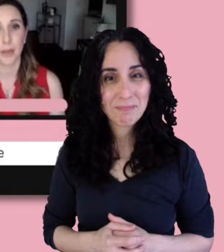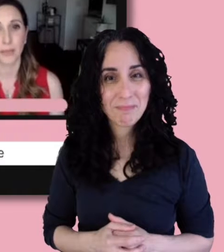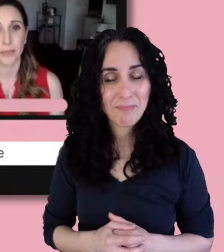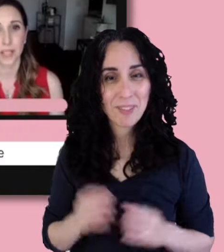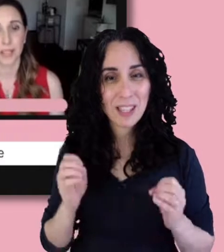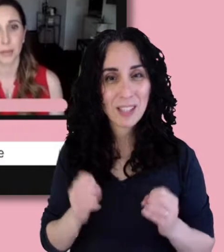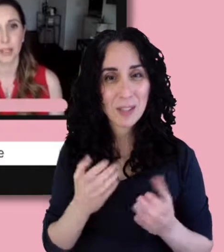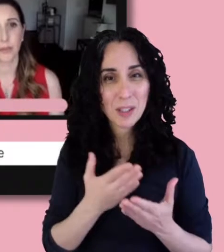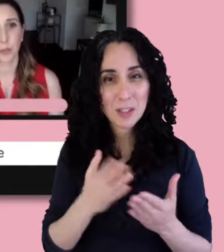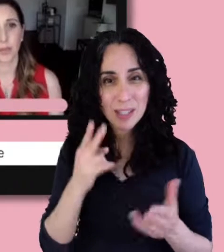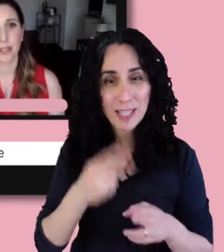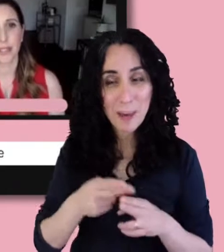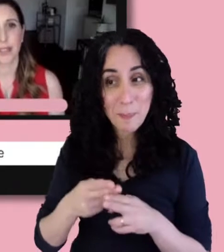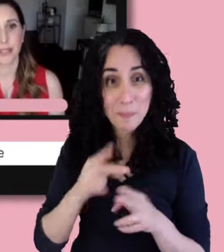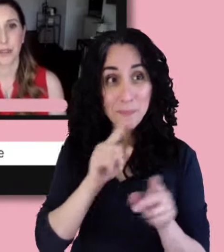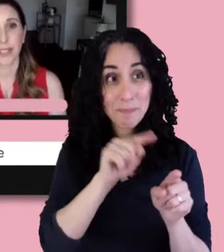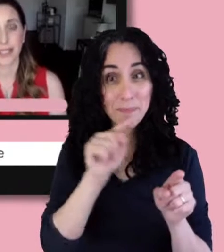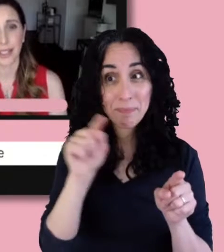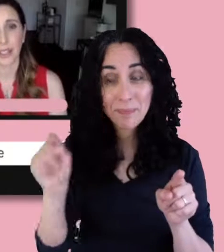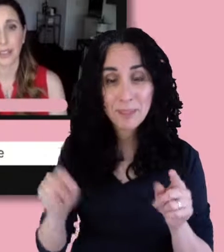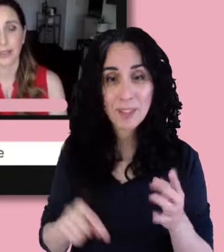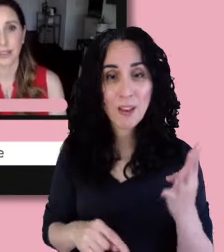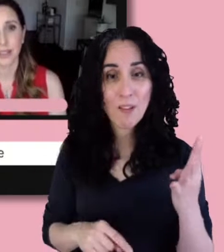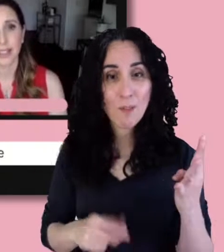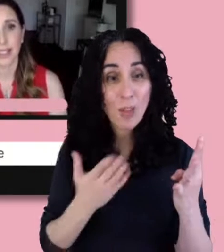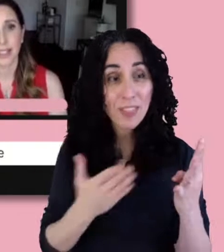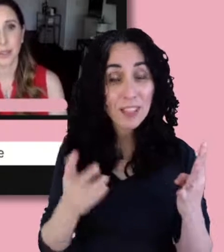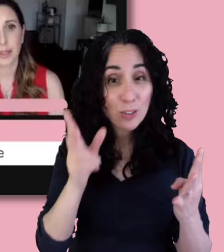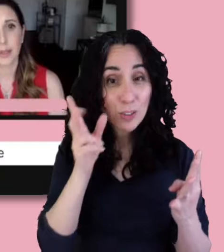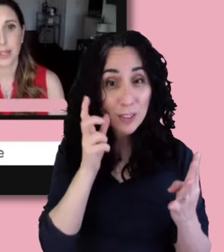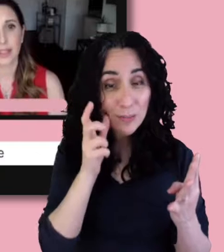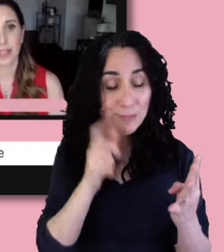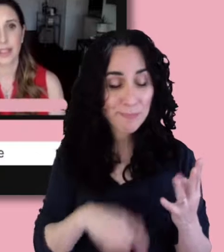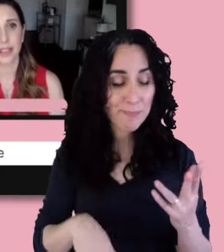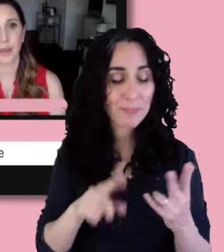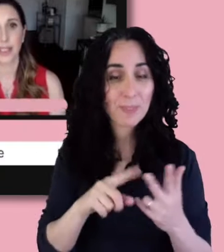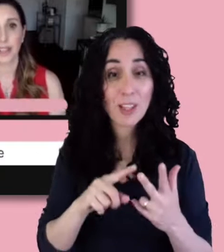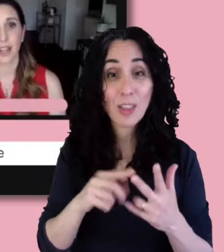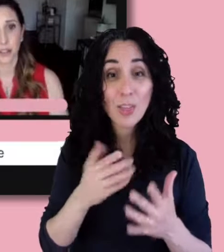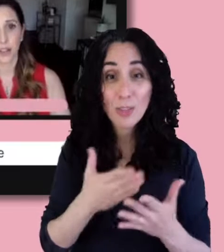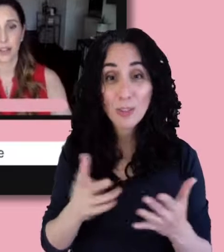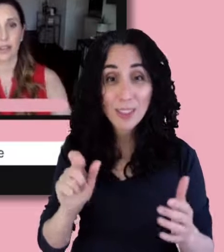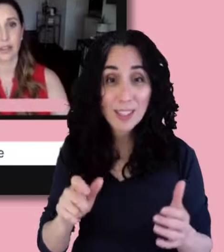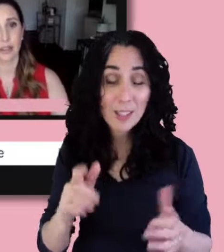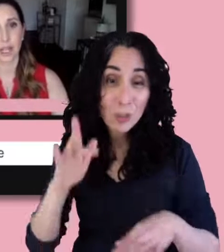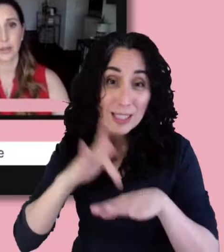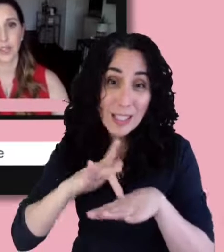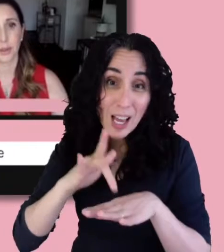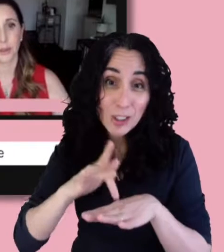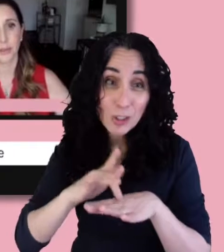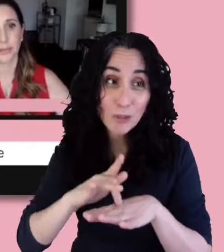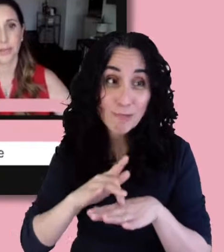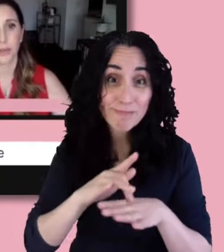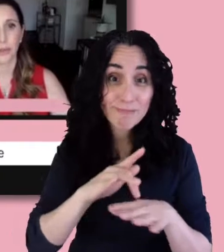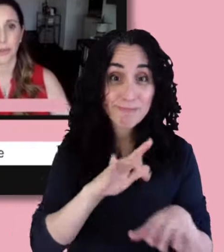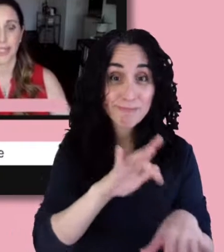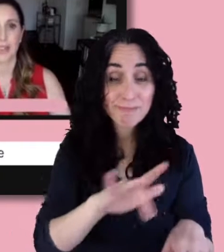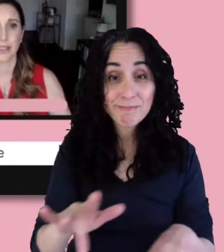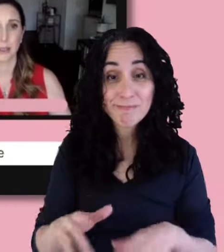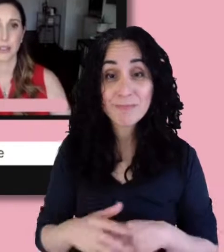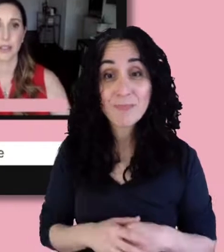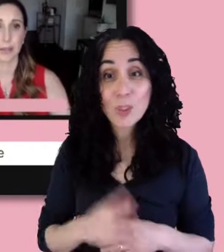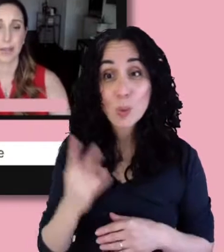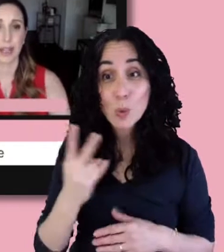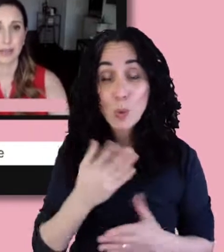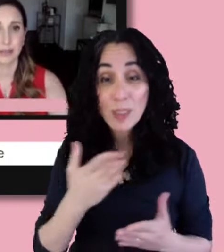them. Be 4 things that you can hear, 3 things that you can touch around you, 2 things that